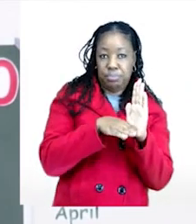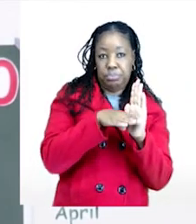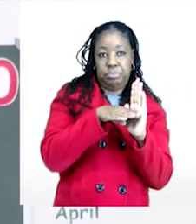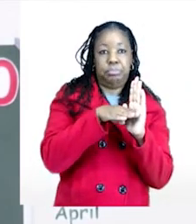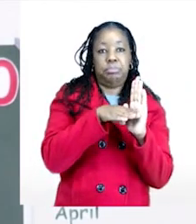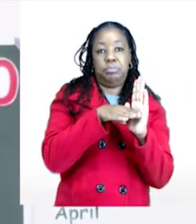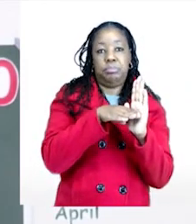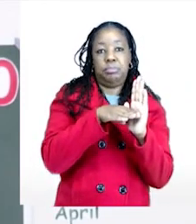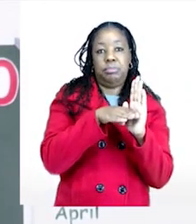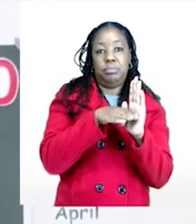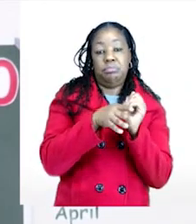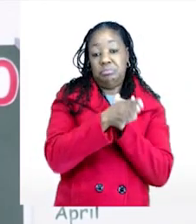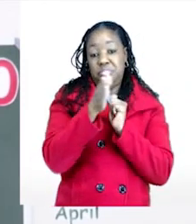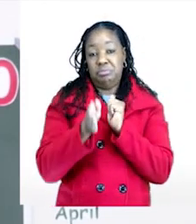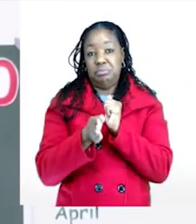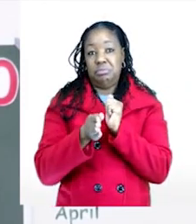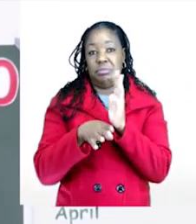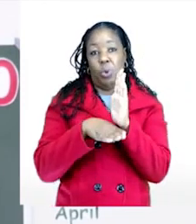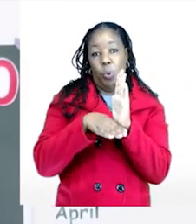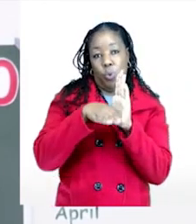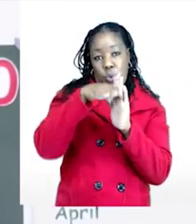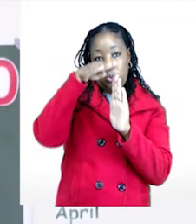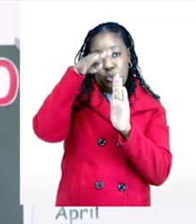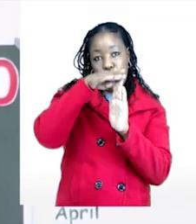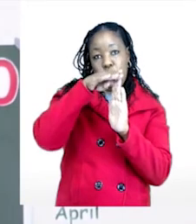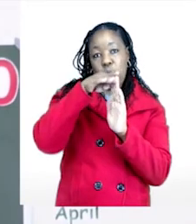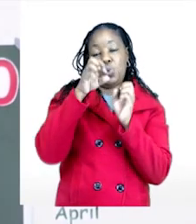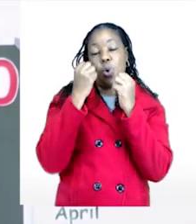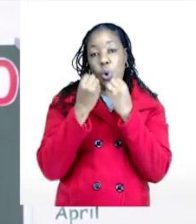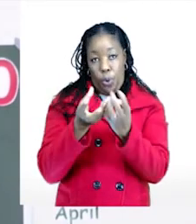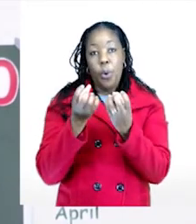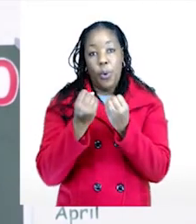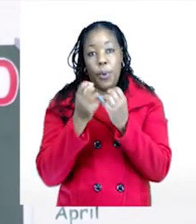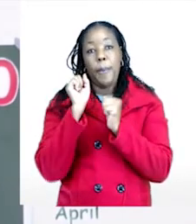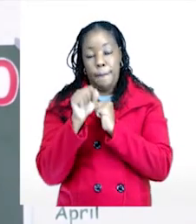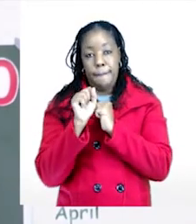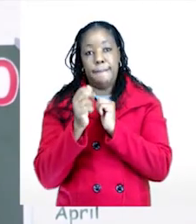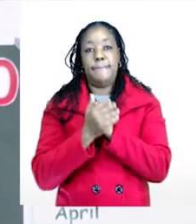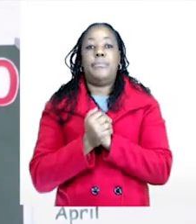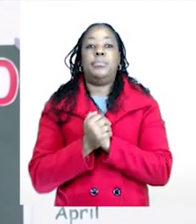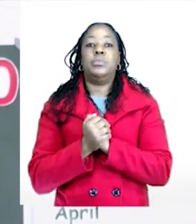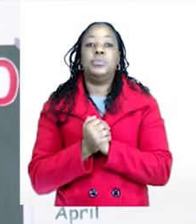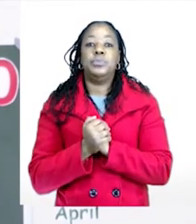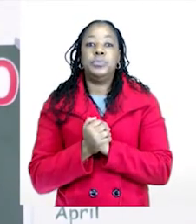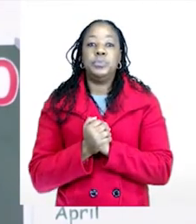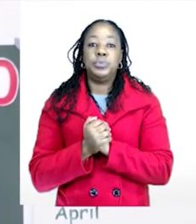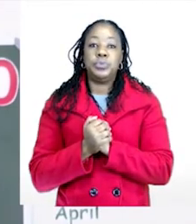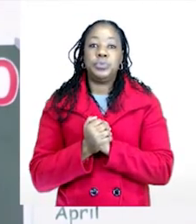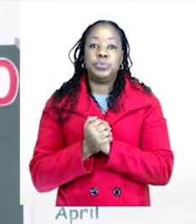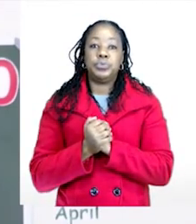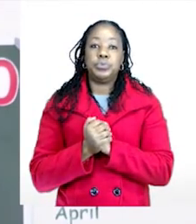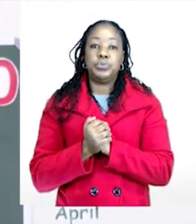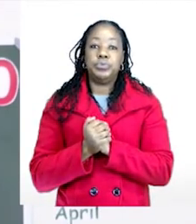one is full to the top. So this container has the most number